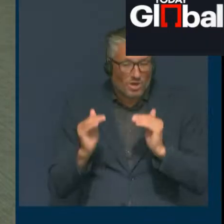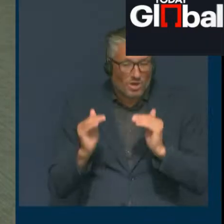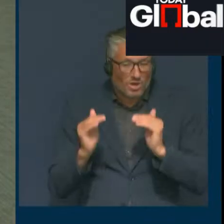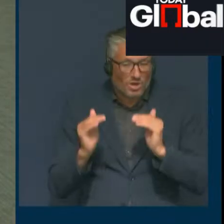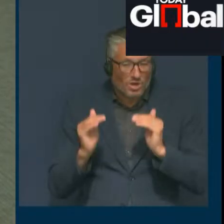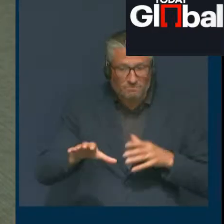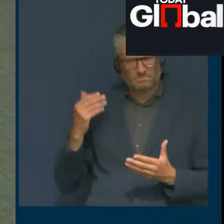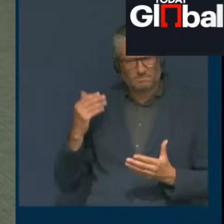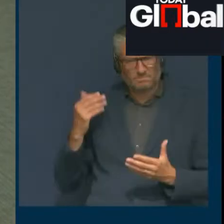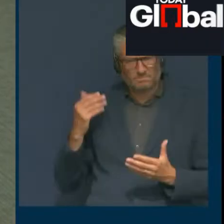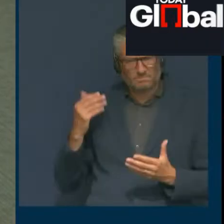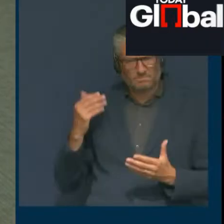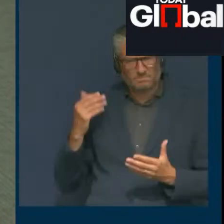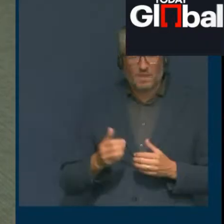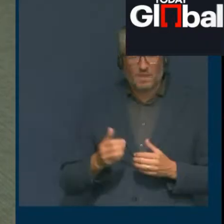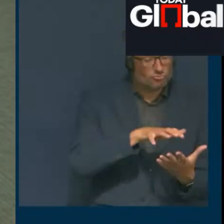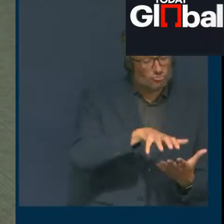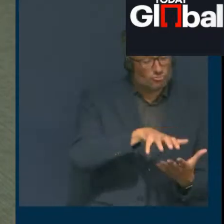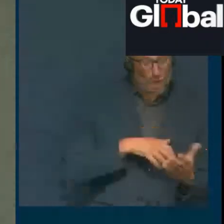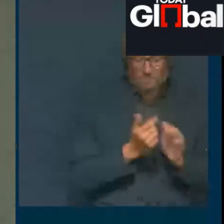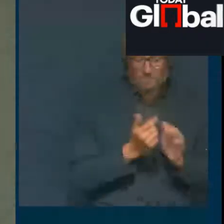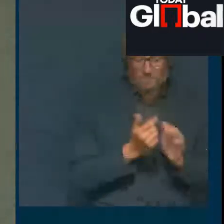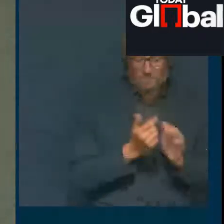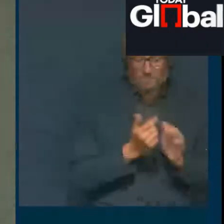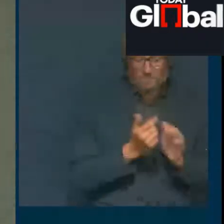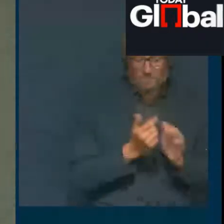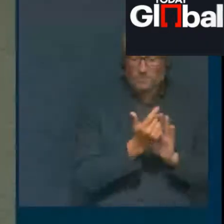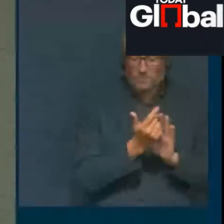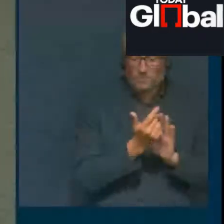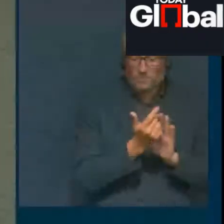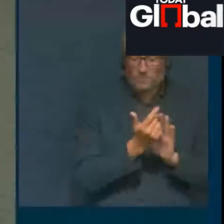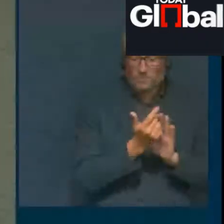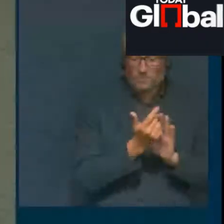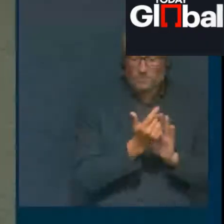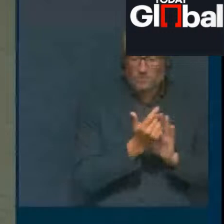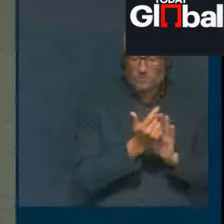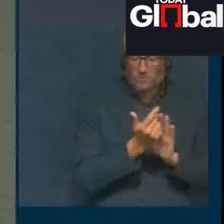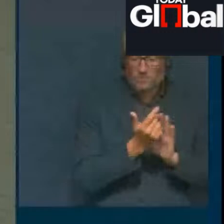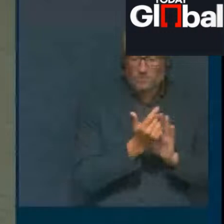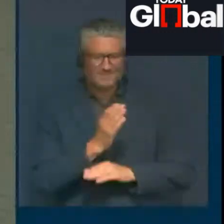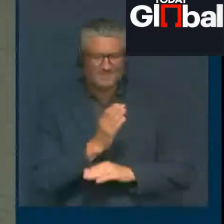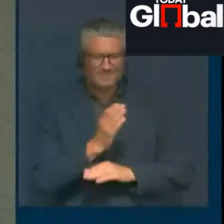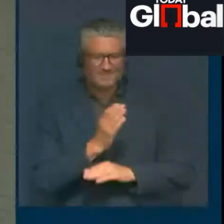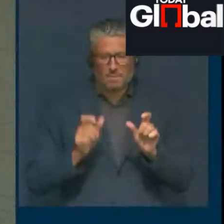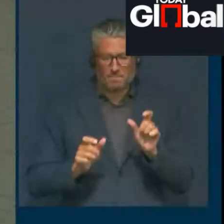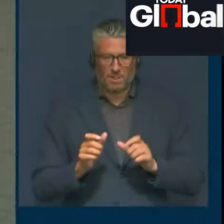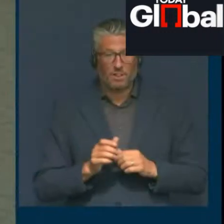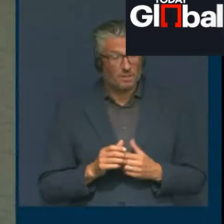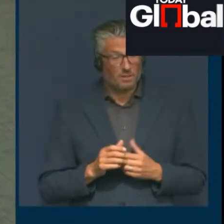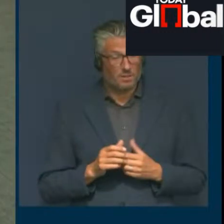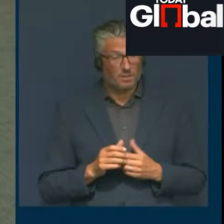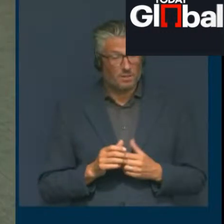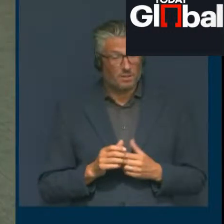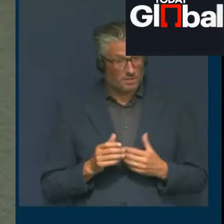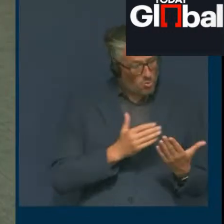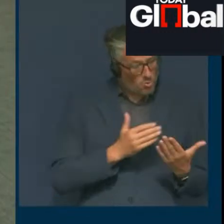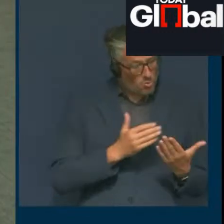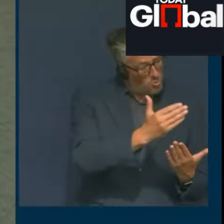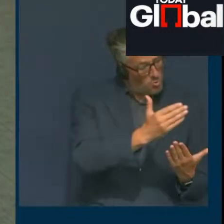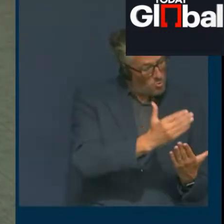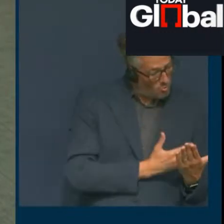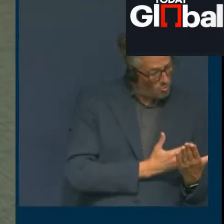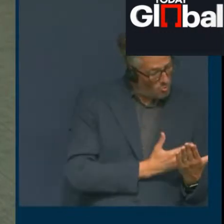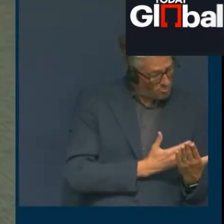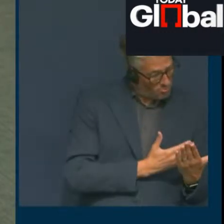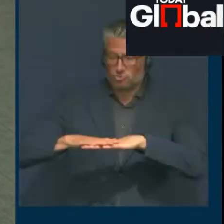draft law of on the rights of persons with disabilities has been integrated and taken into account